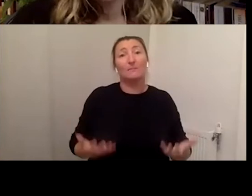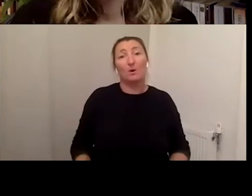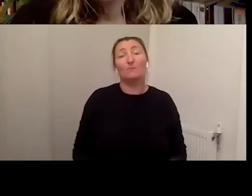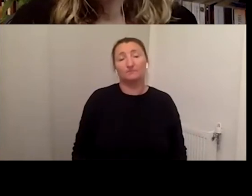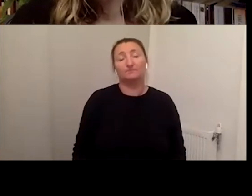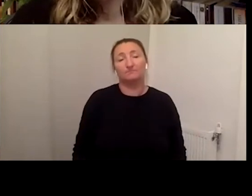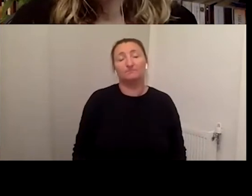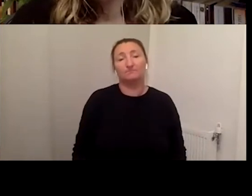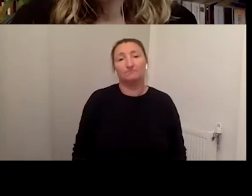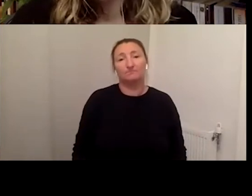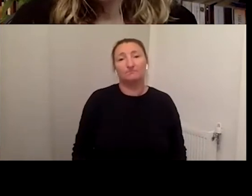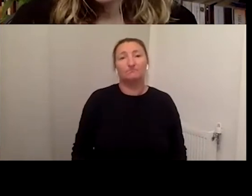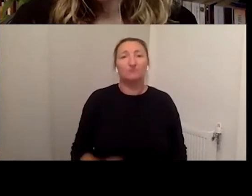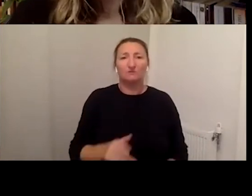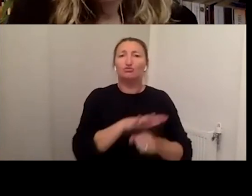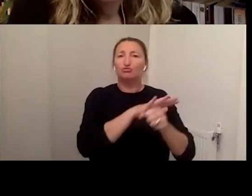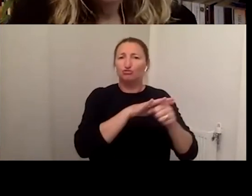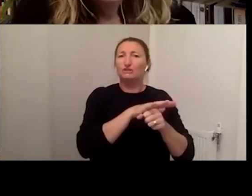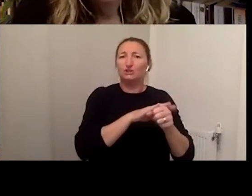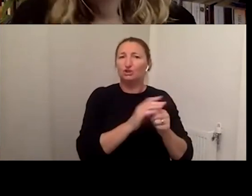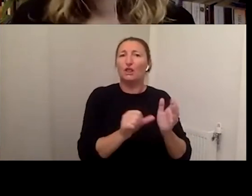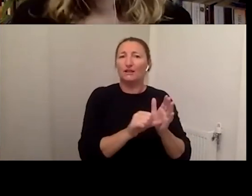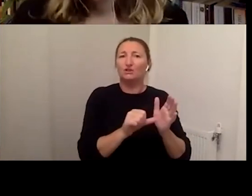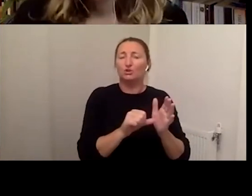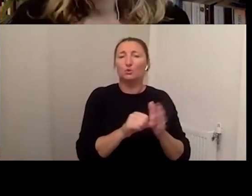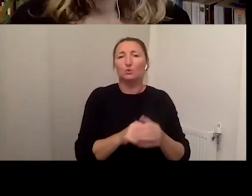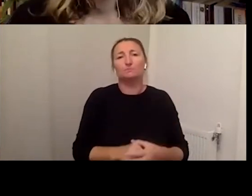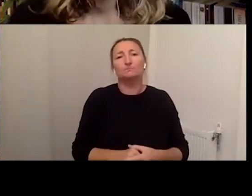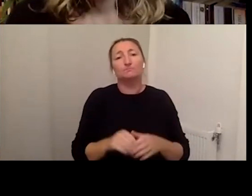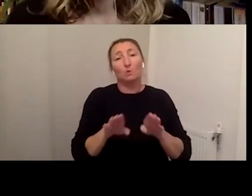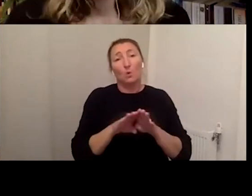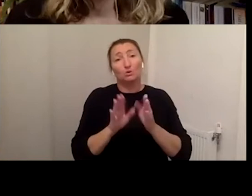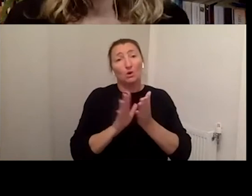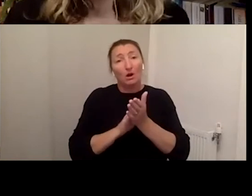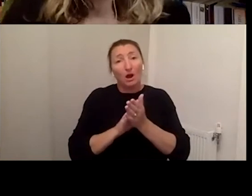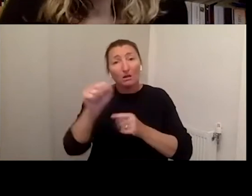it is very much a regional issue. Well, but also how culture and histories, and as you say,